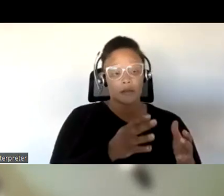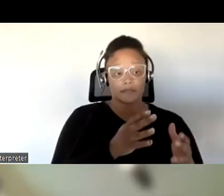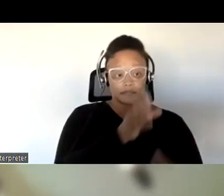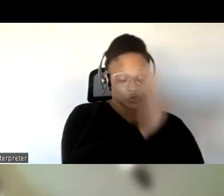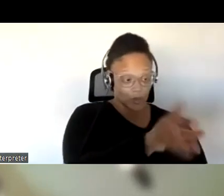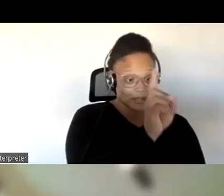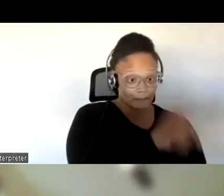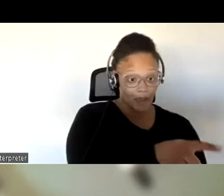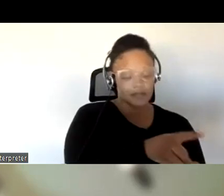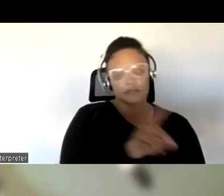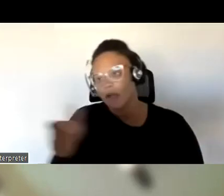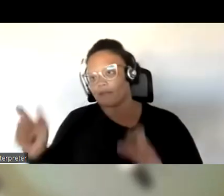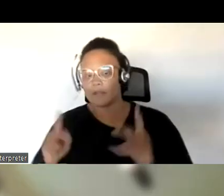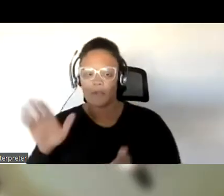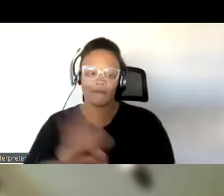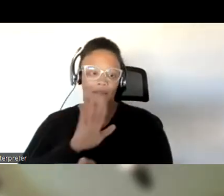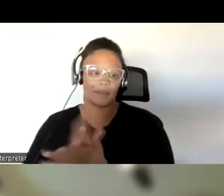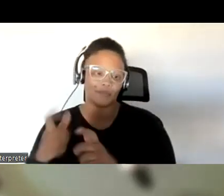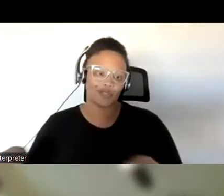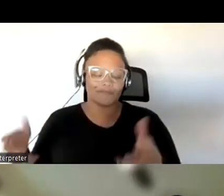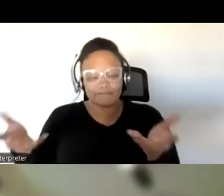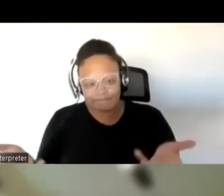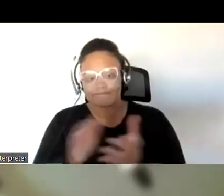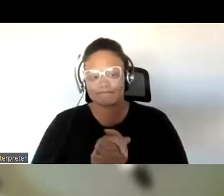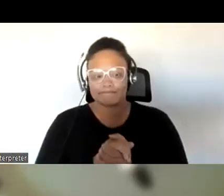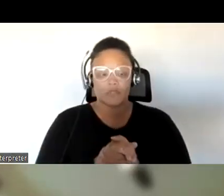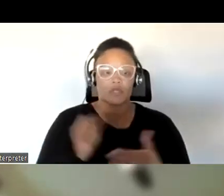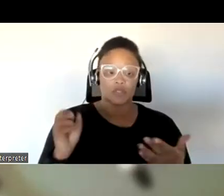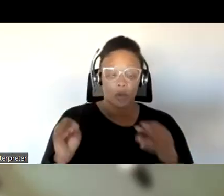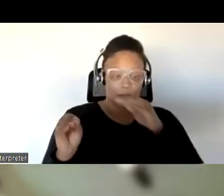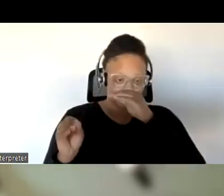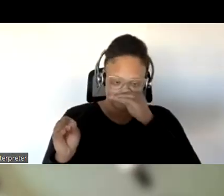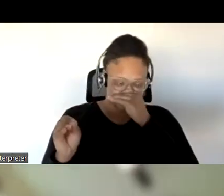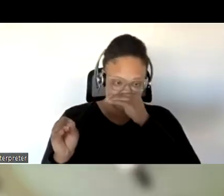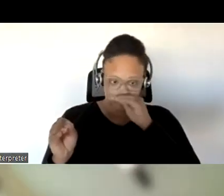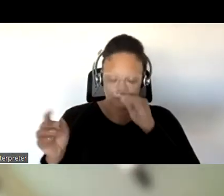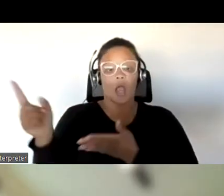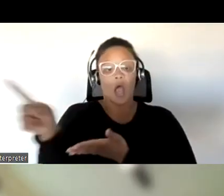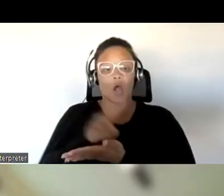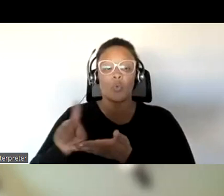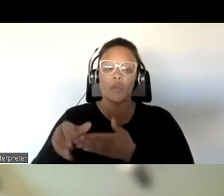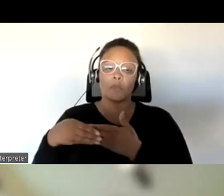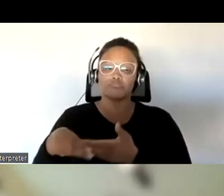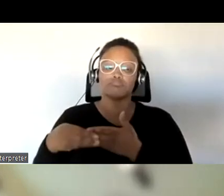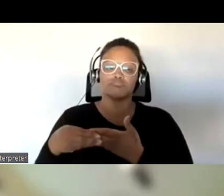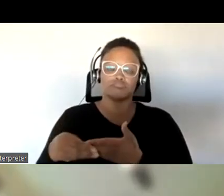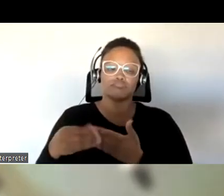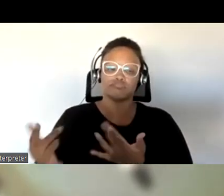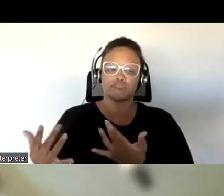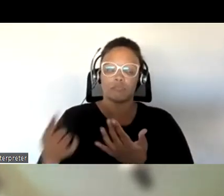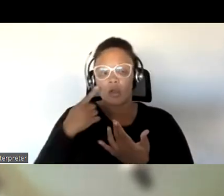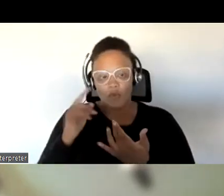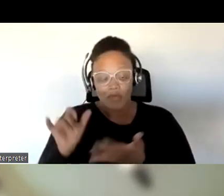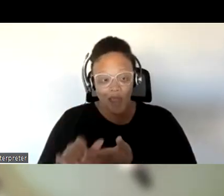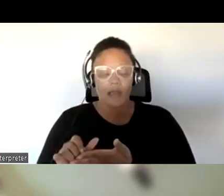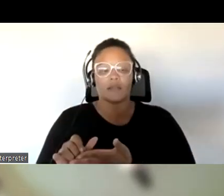receive a paper check. So I think, giving a week for snail mail, I think we can start the timeline next